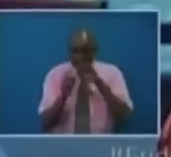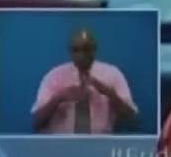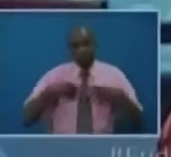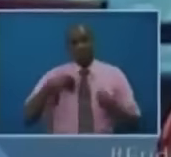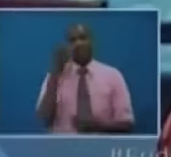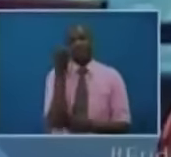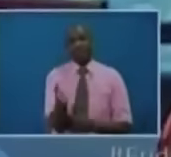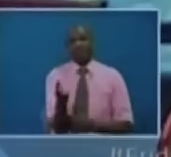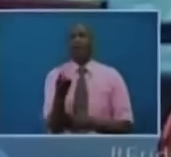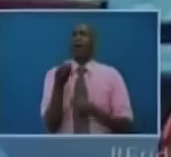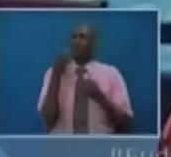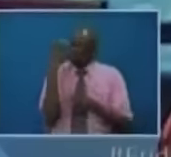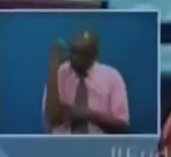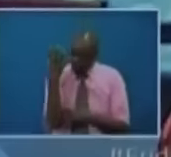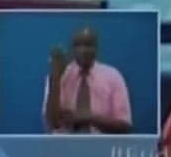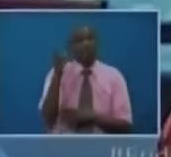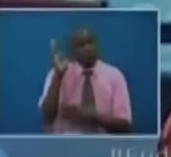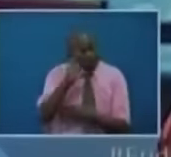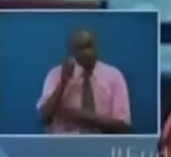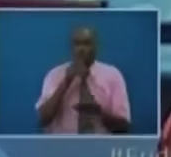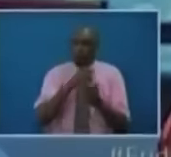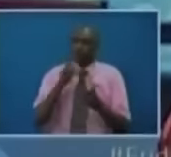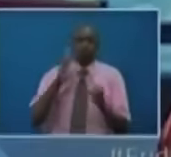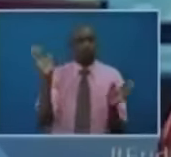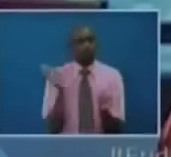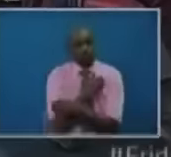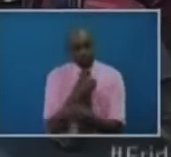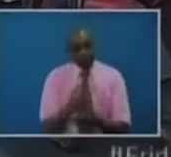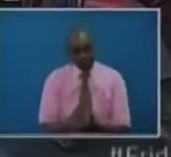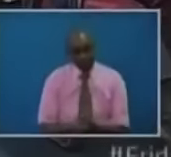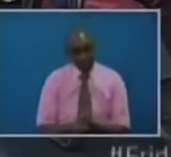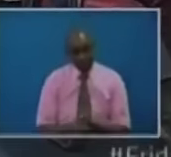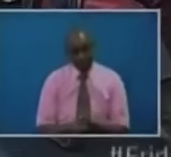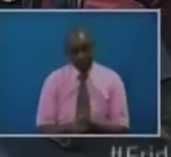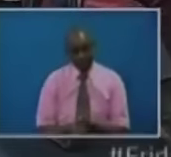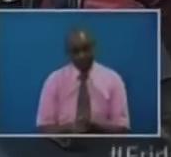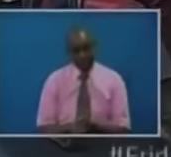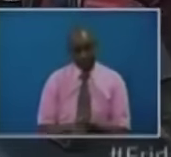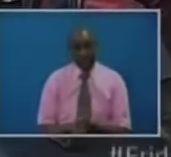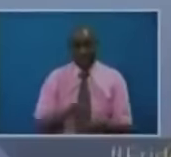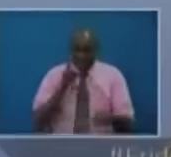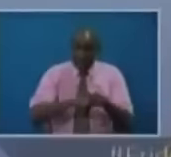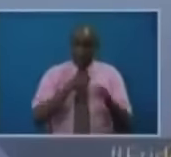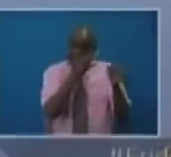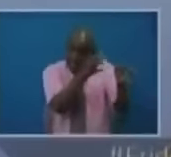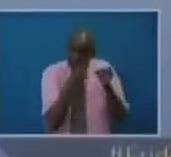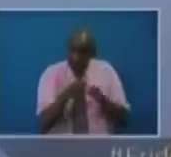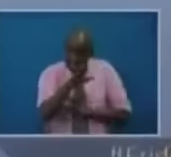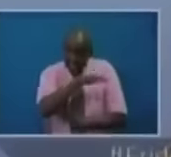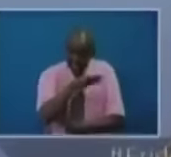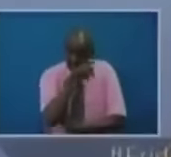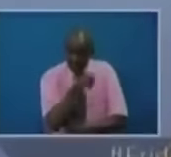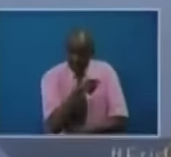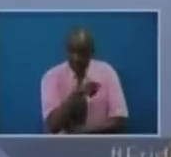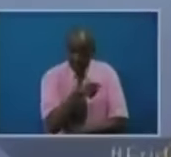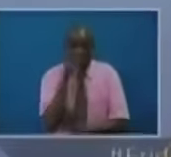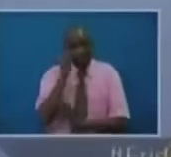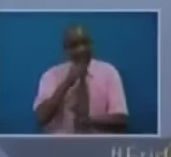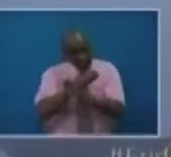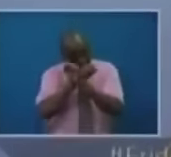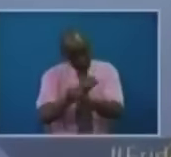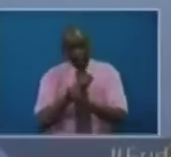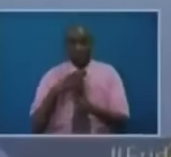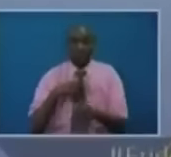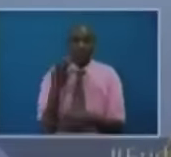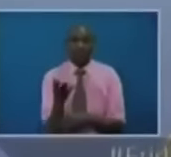Health that saw nearly 5 billion shillings siphoned. And accountancy by and large exists to protect public